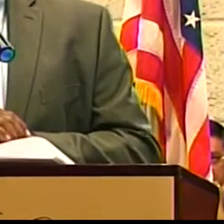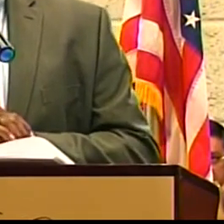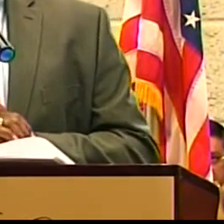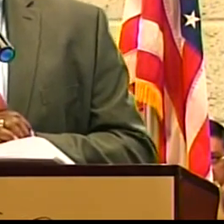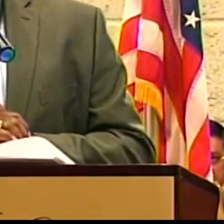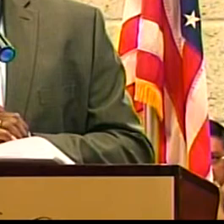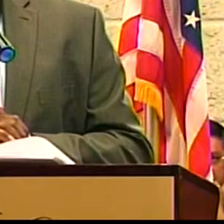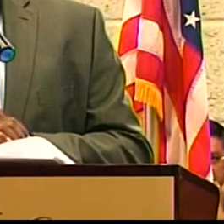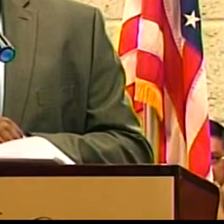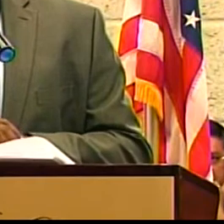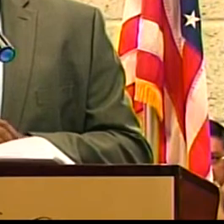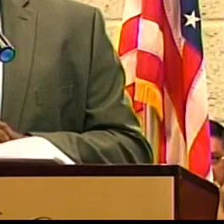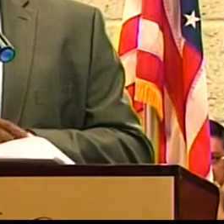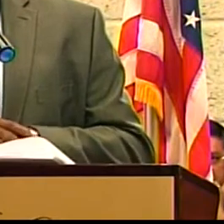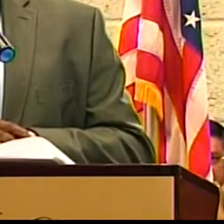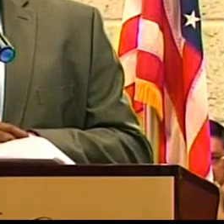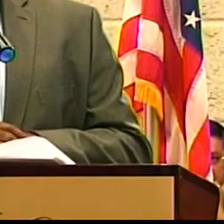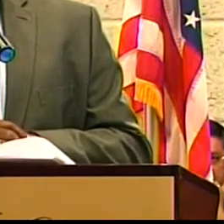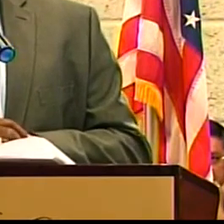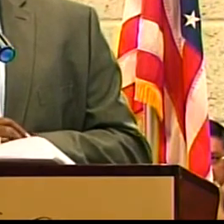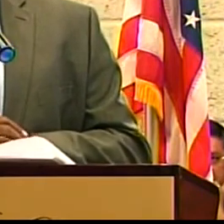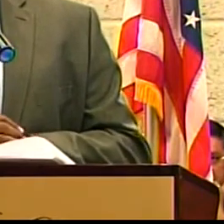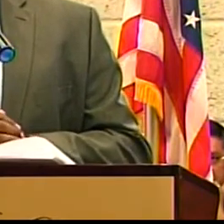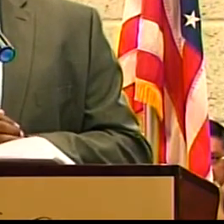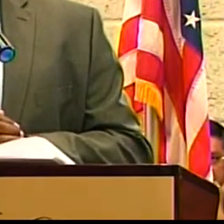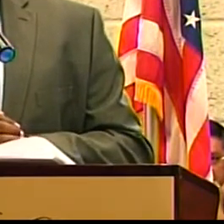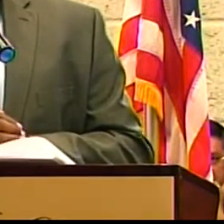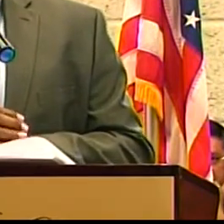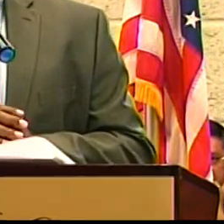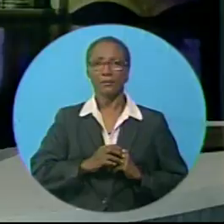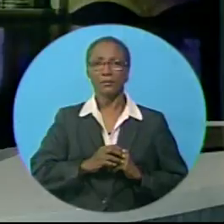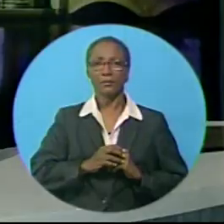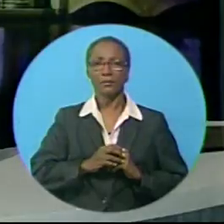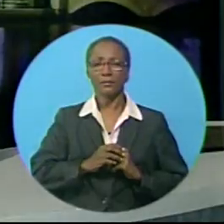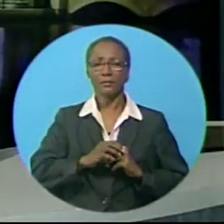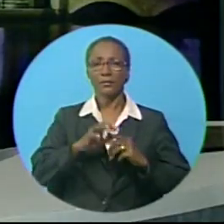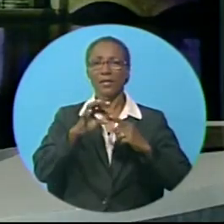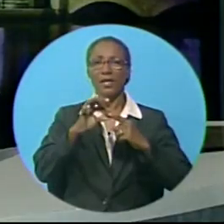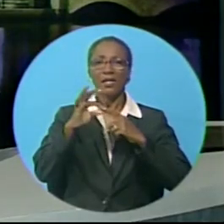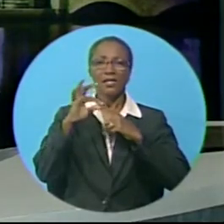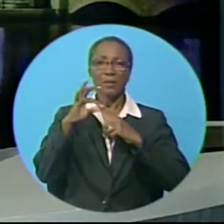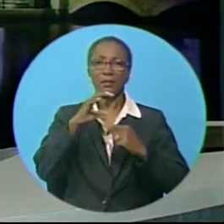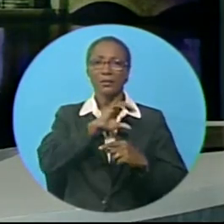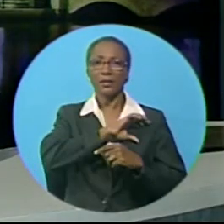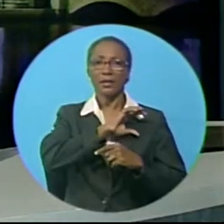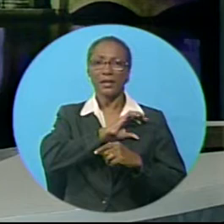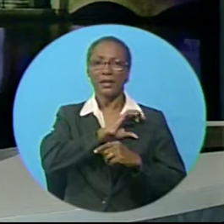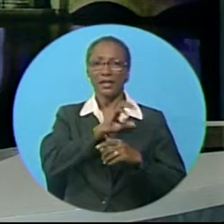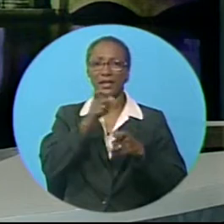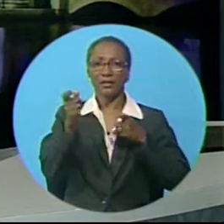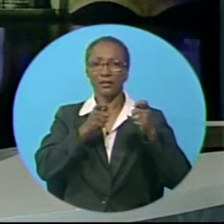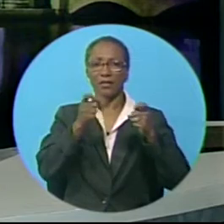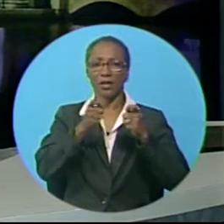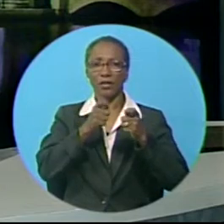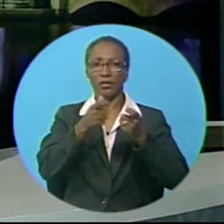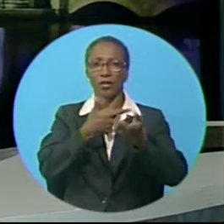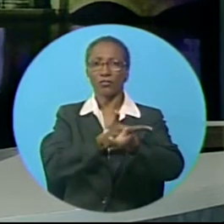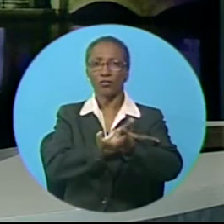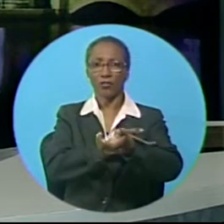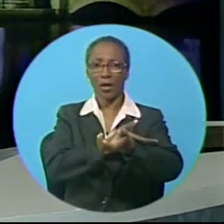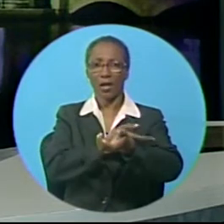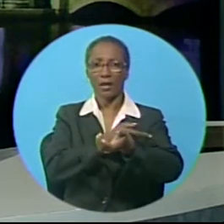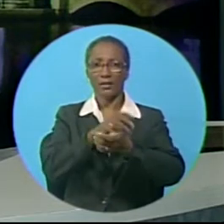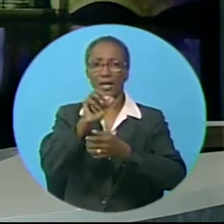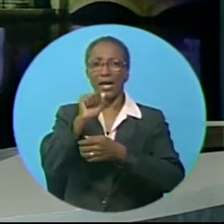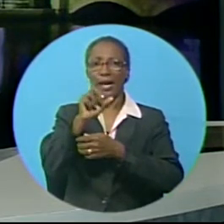provide meaningful employment for mostly unskilled individuals? And Special Agent in charge of the Drug Enforcement